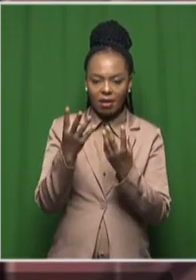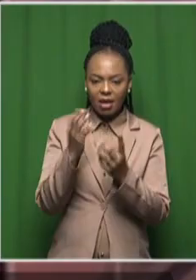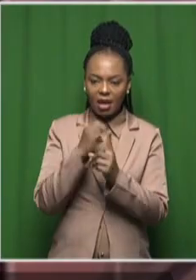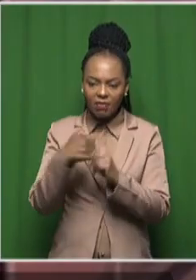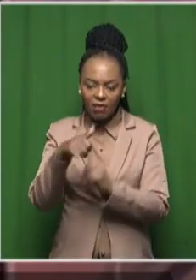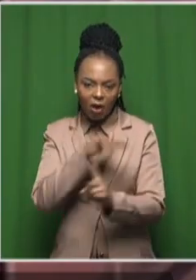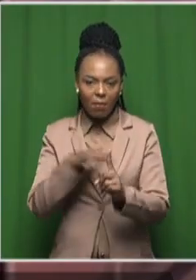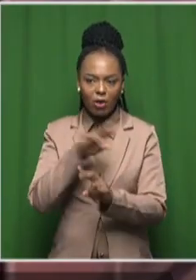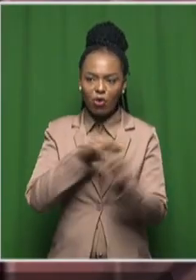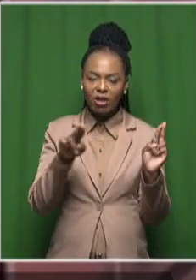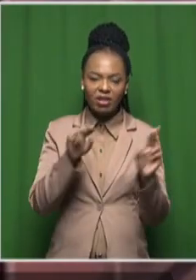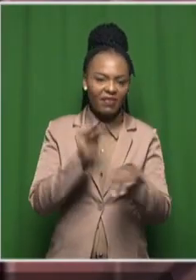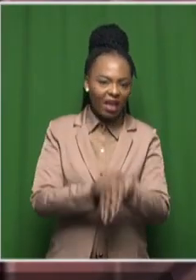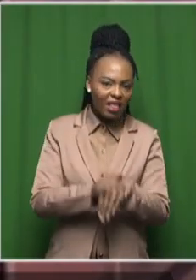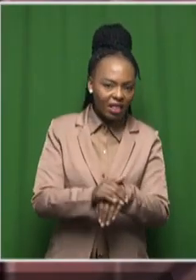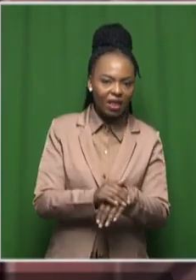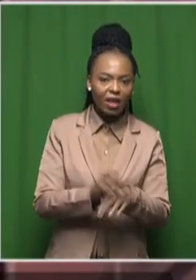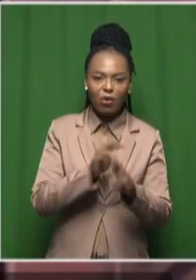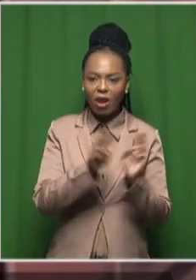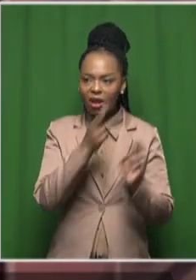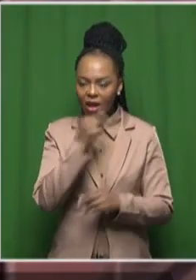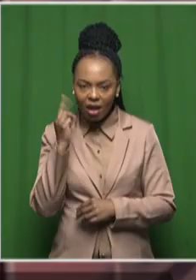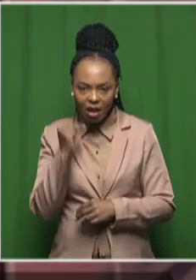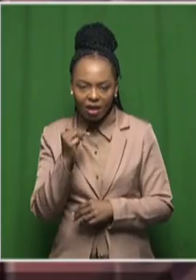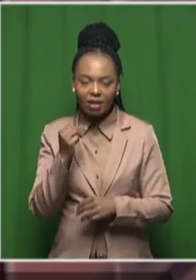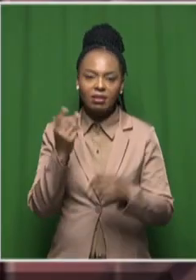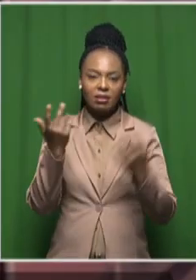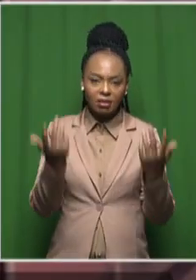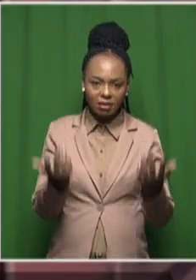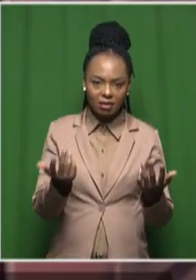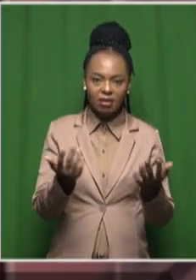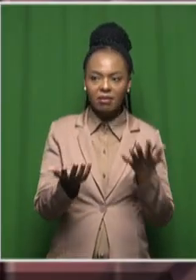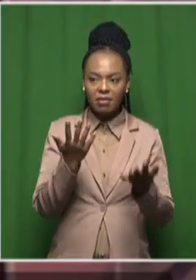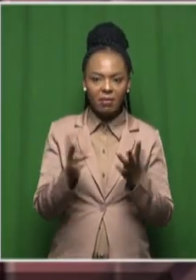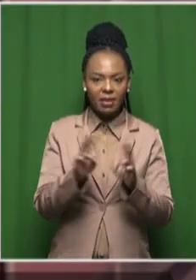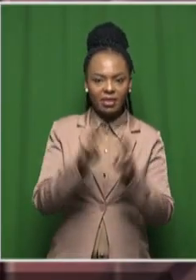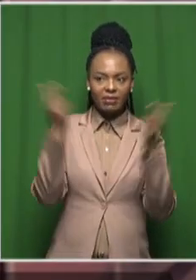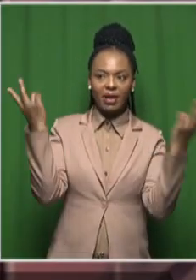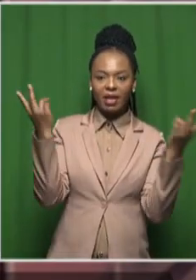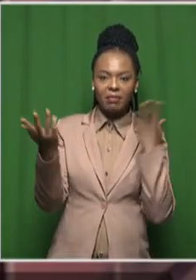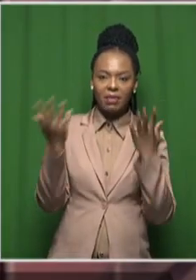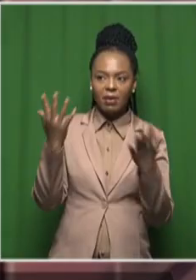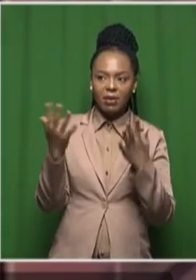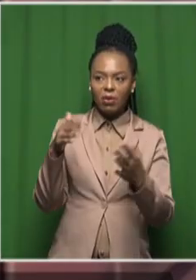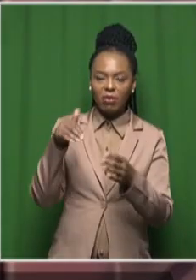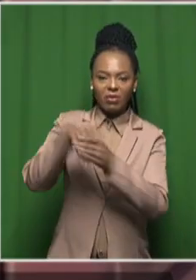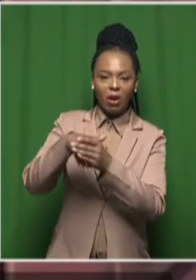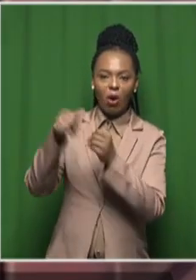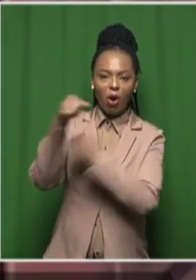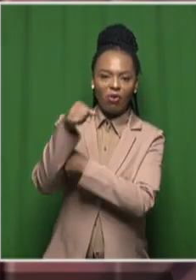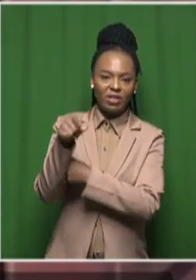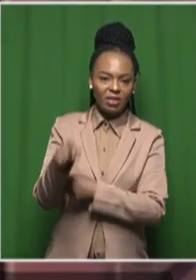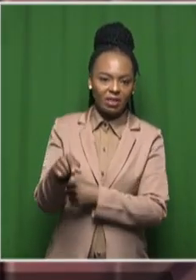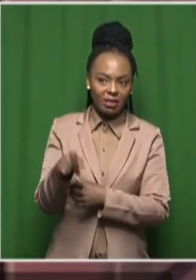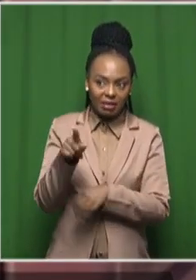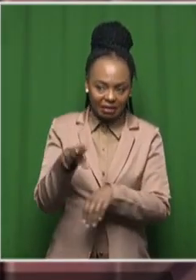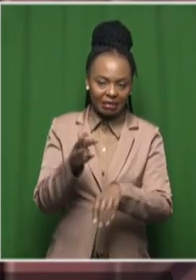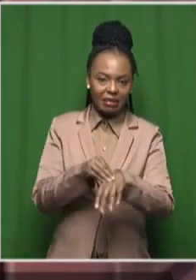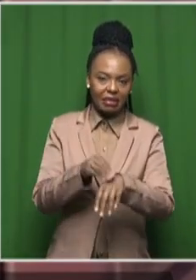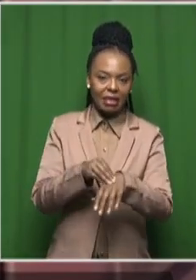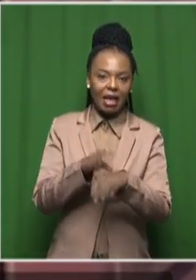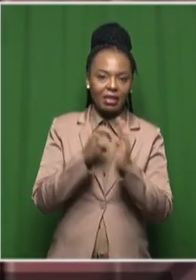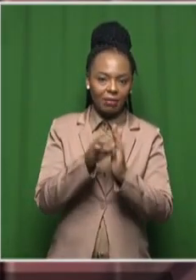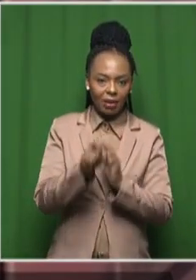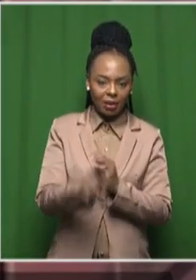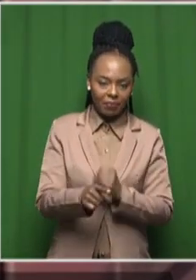being in industrial areas, which is very different to if you had to be in office, for example. So it's very much on your